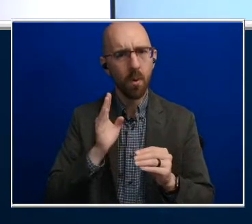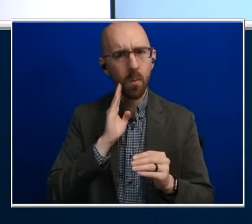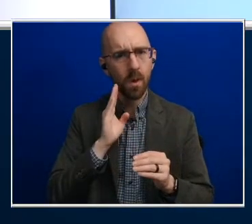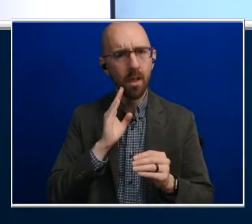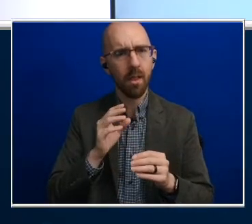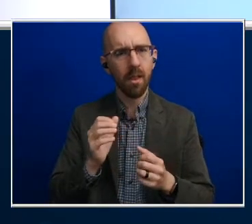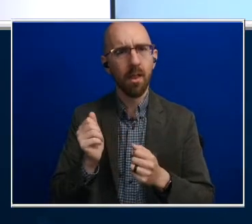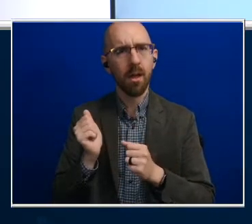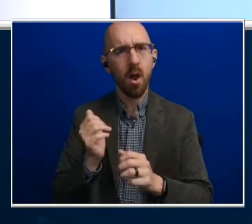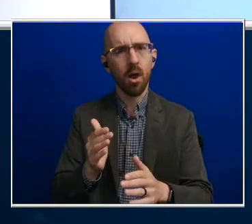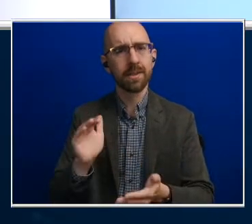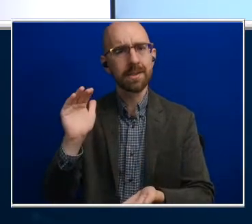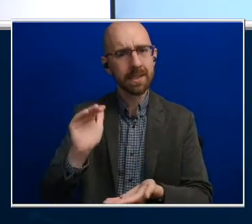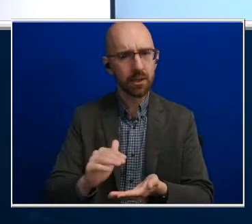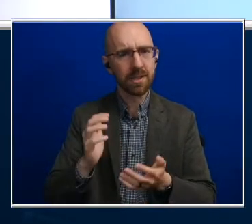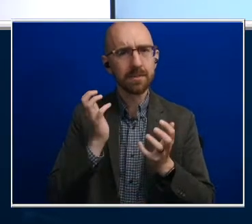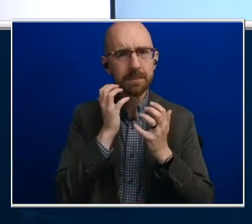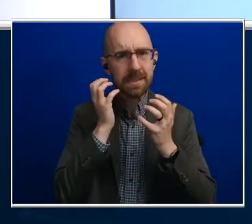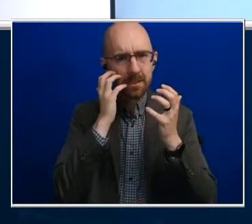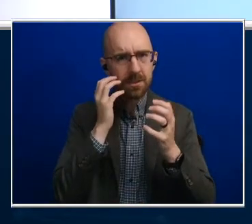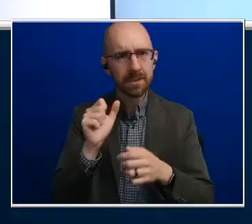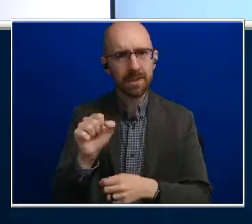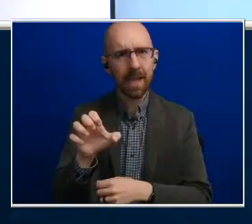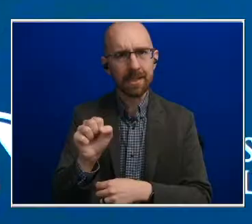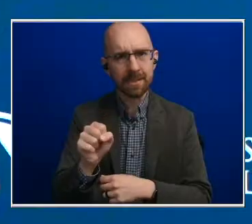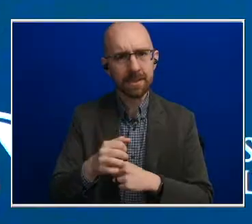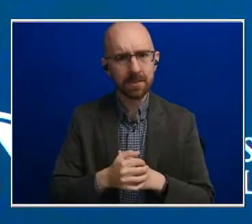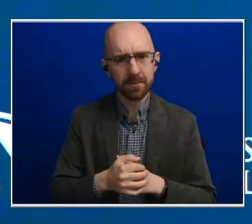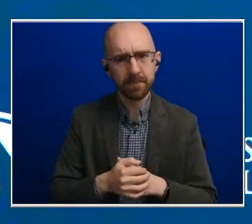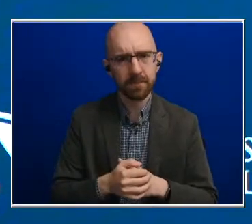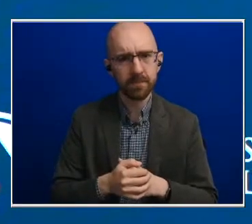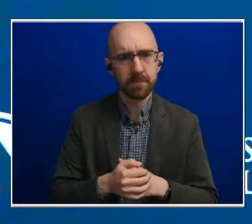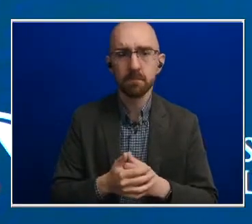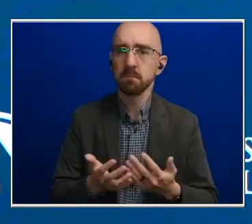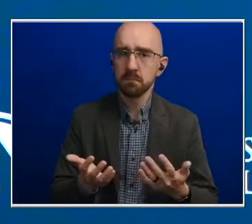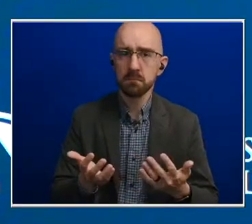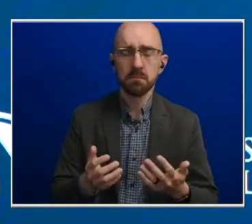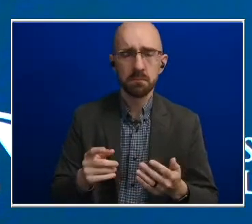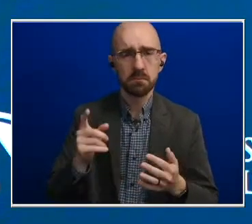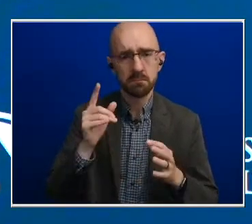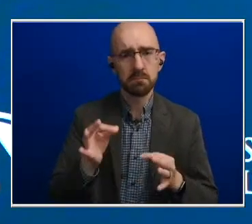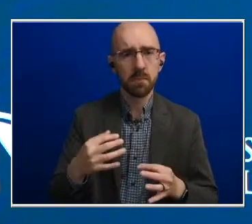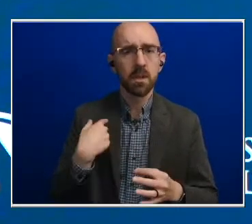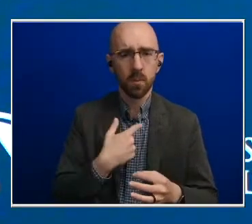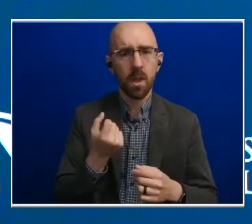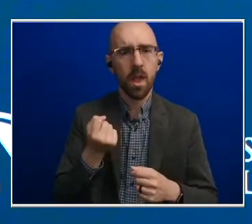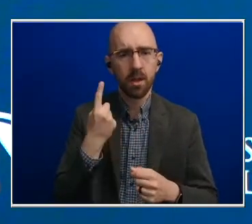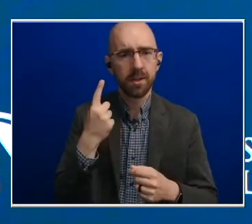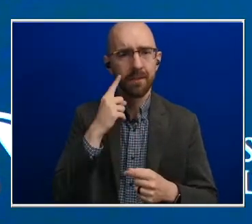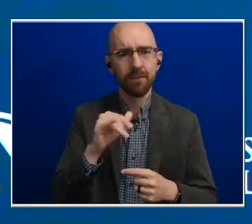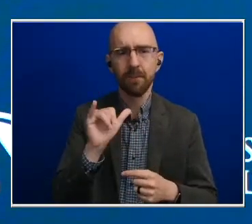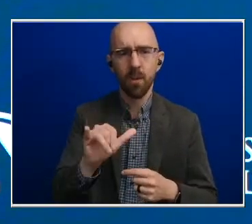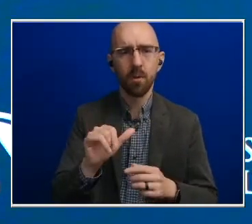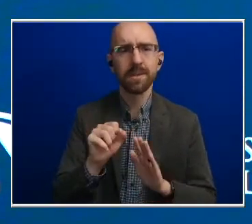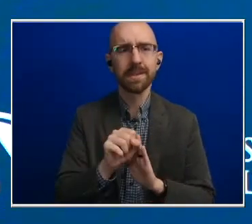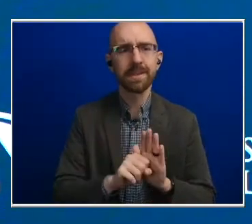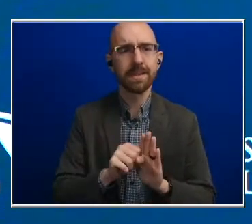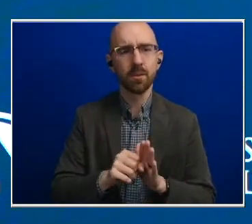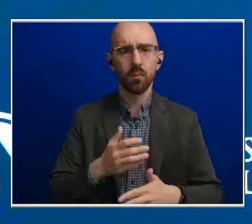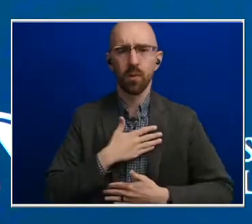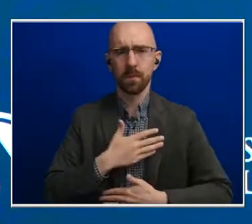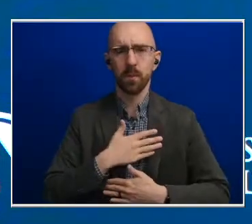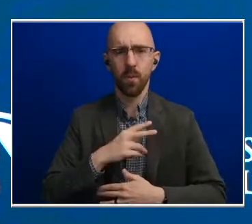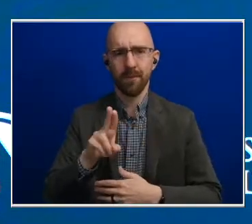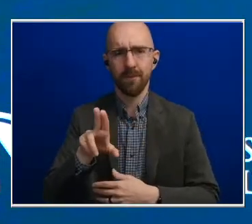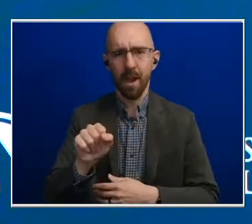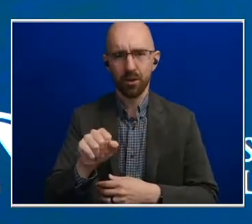in measles cases? Yeah, certainly we do understand for those seasonal respiratory viruses like